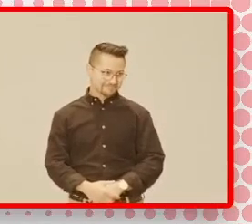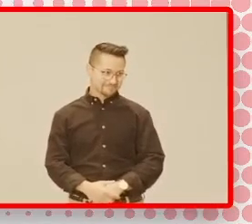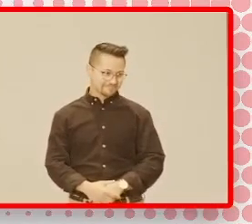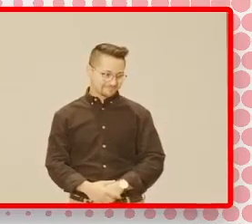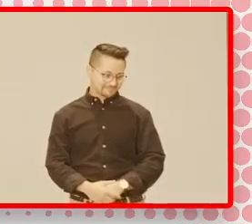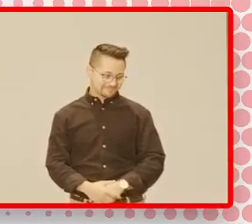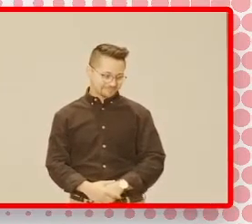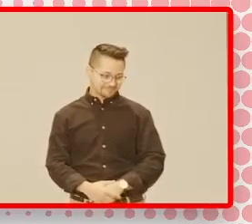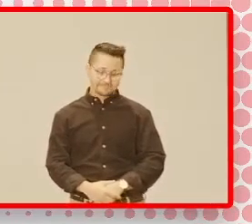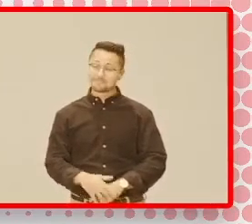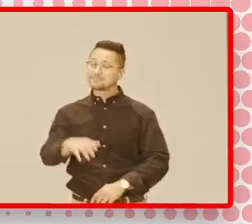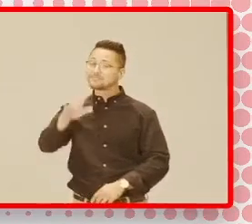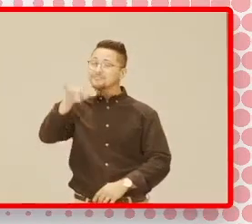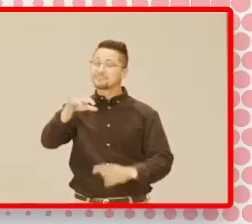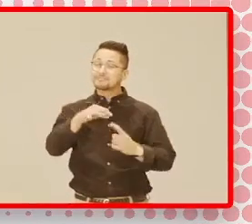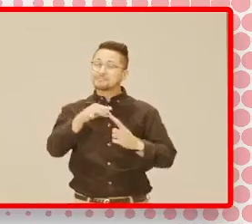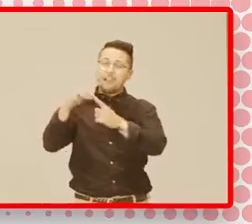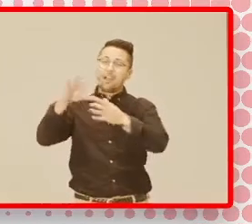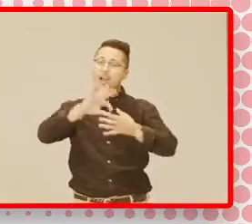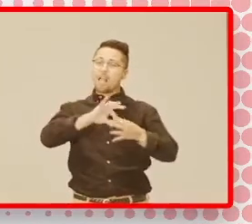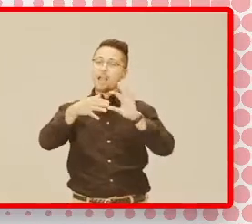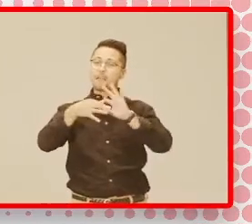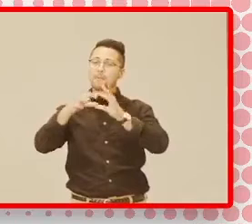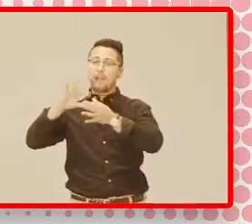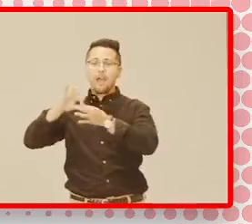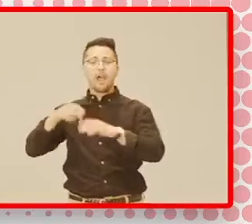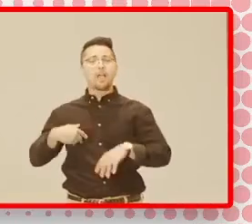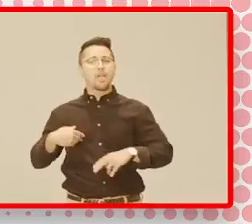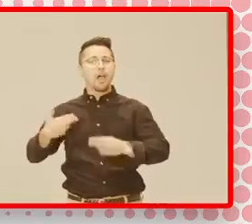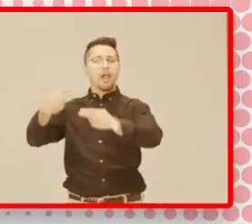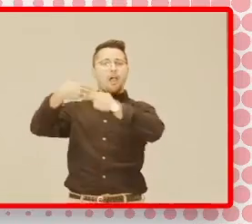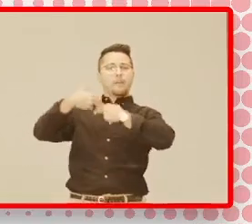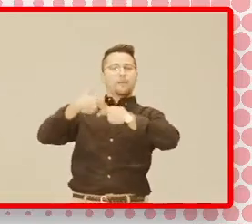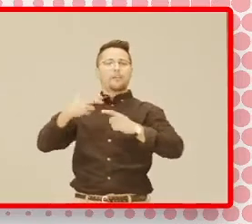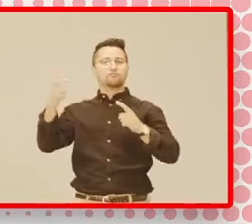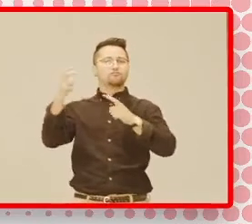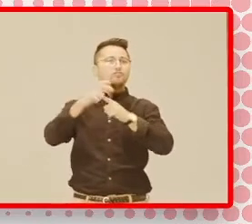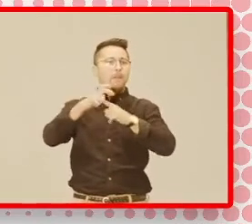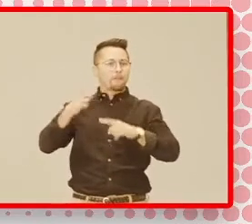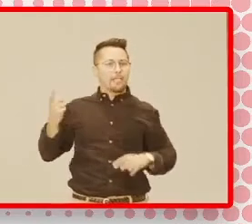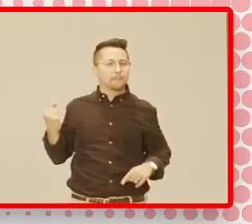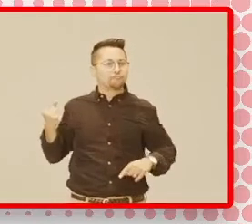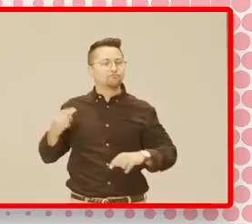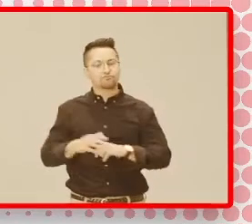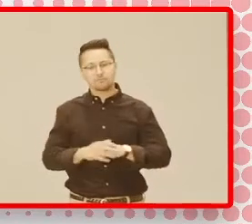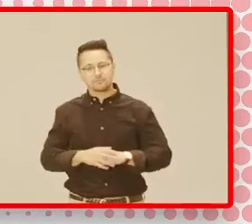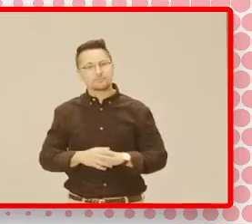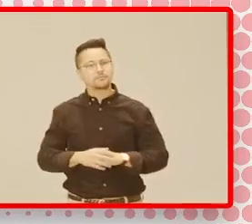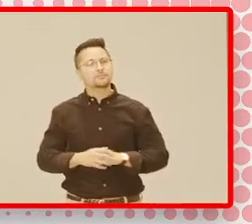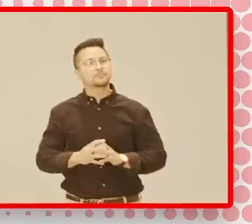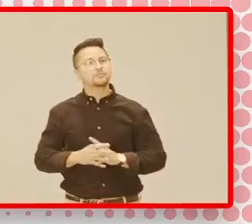Special Olympics, maybe champion last year, gave me the Florida